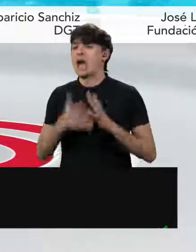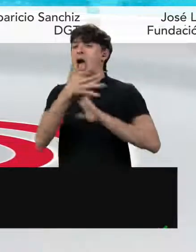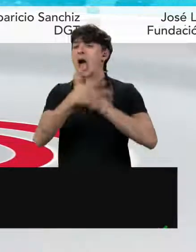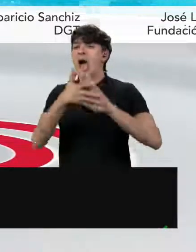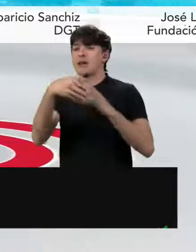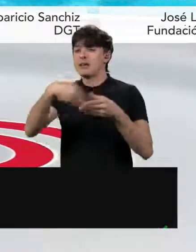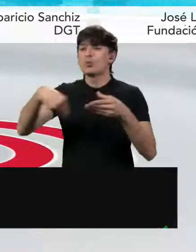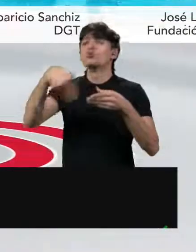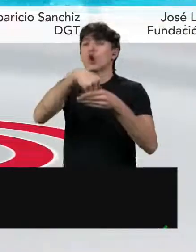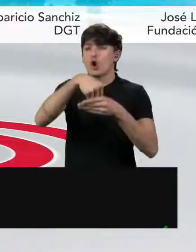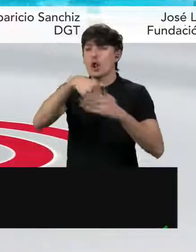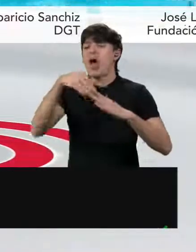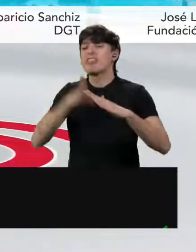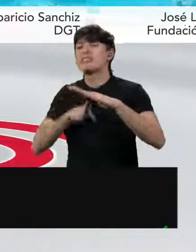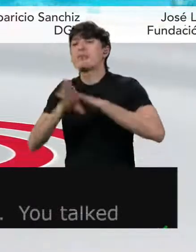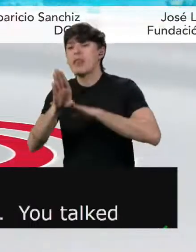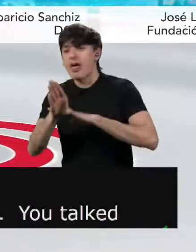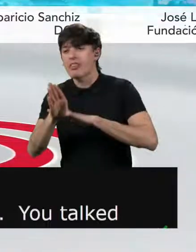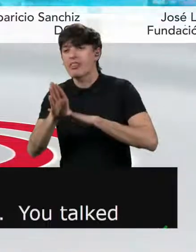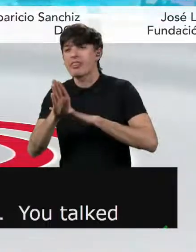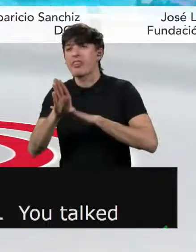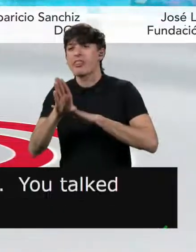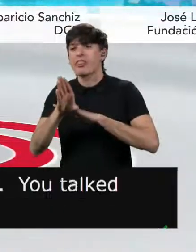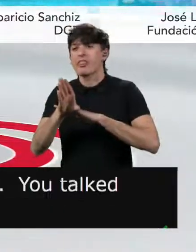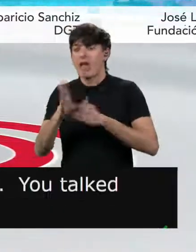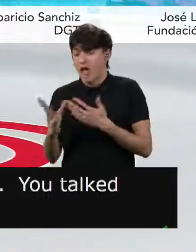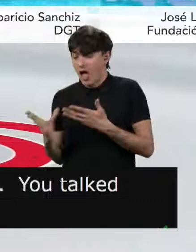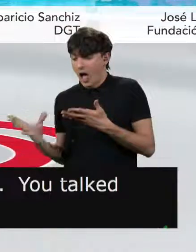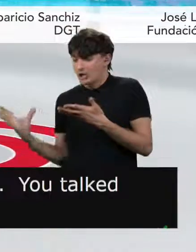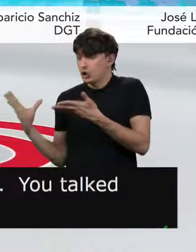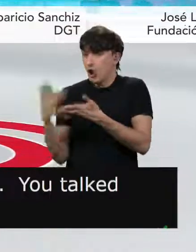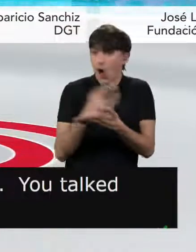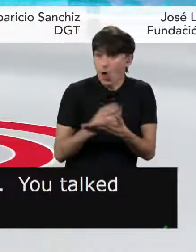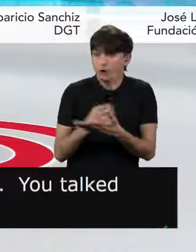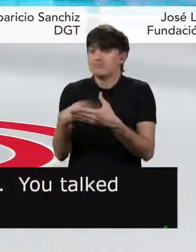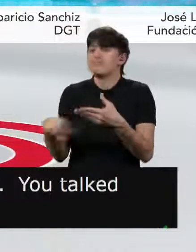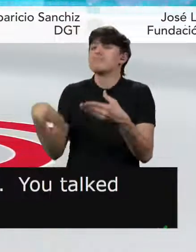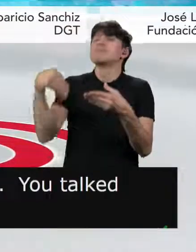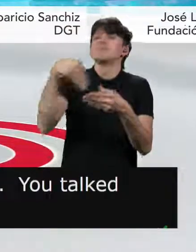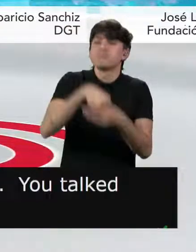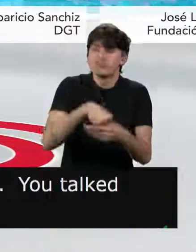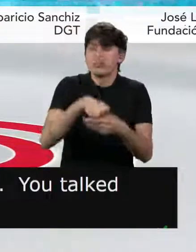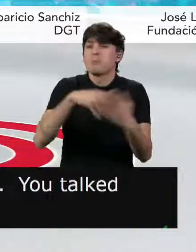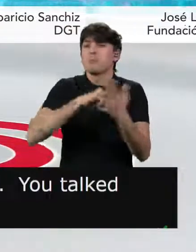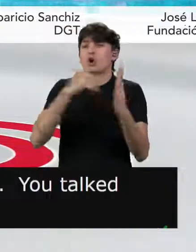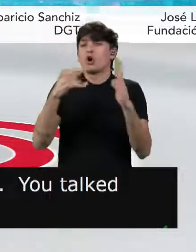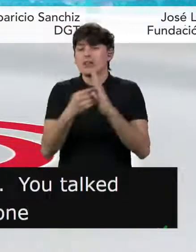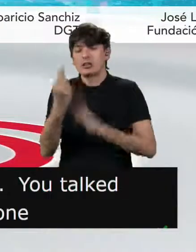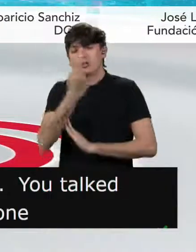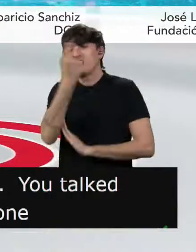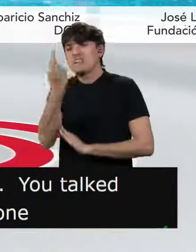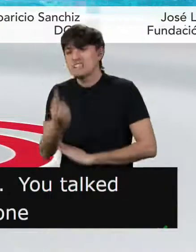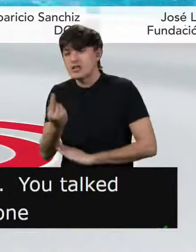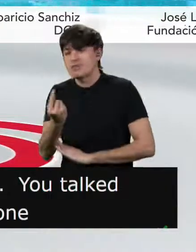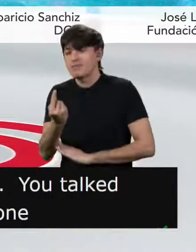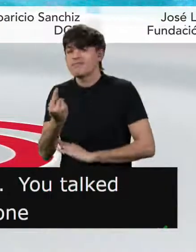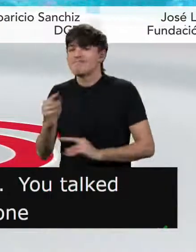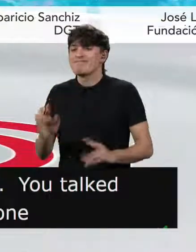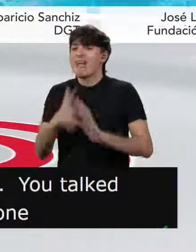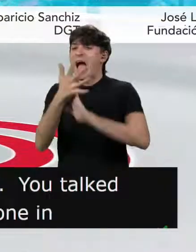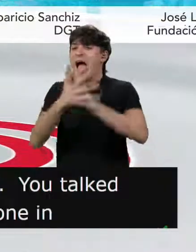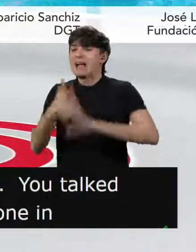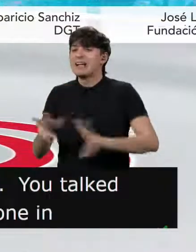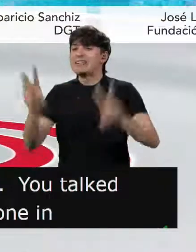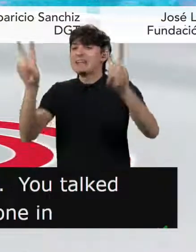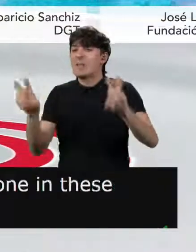You talked about inclusion, accessibility, and including everyone in these projects, and this design